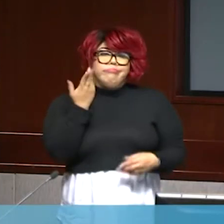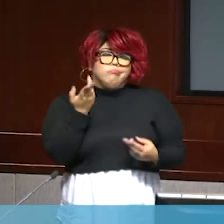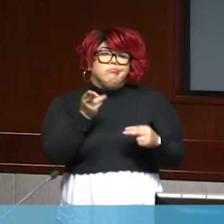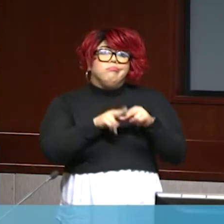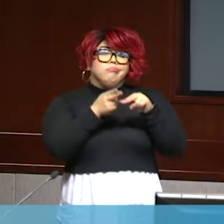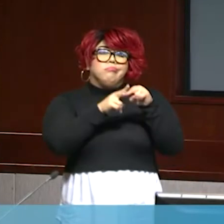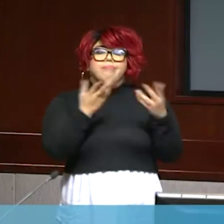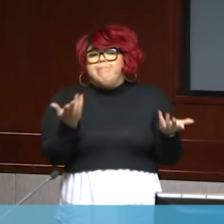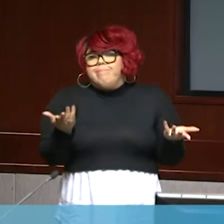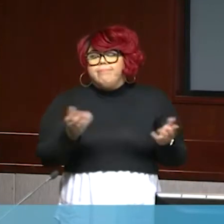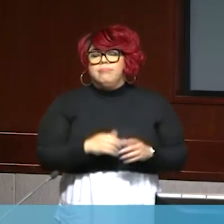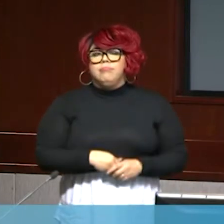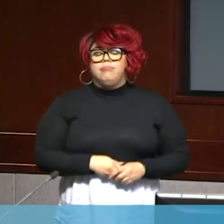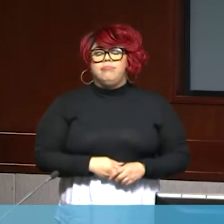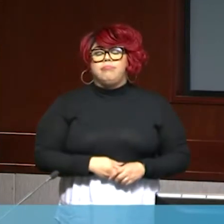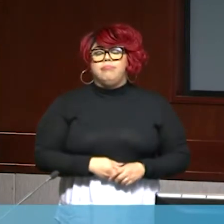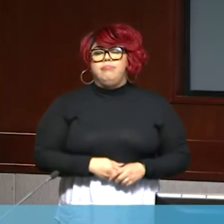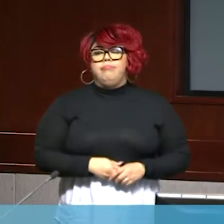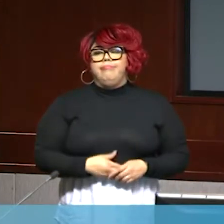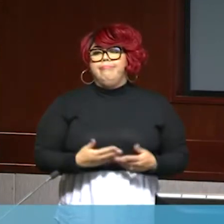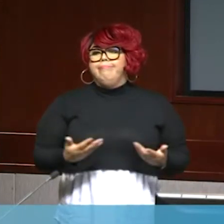increase. That's not anything